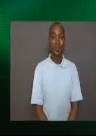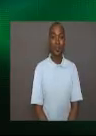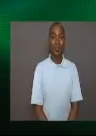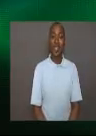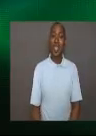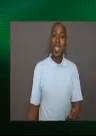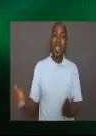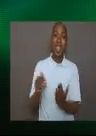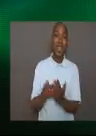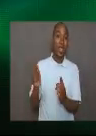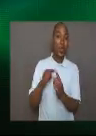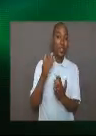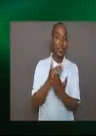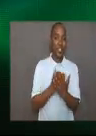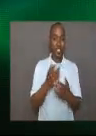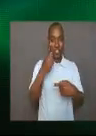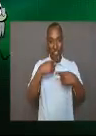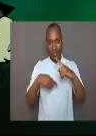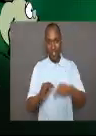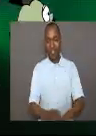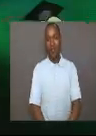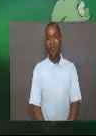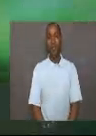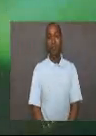Let's get back to our lesson.